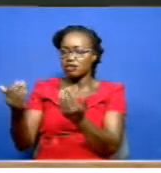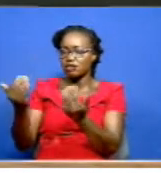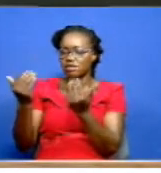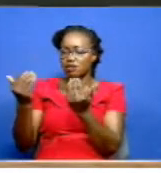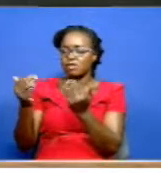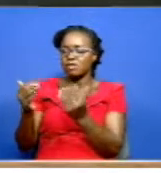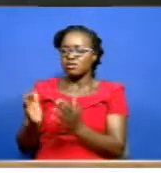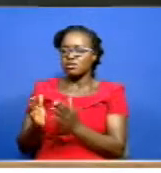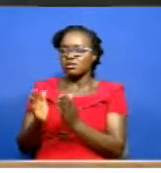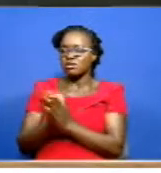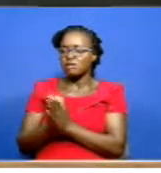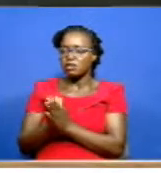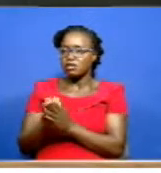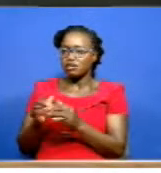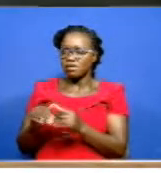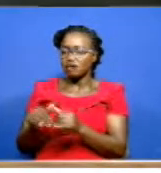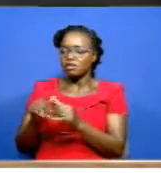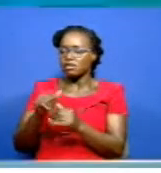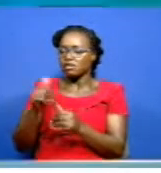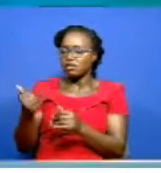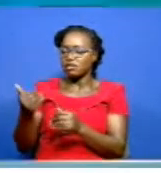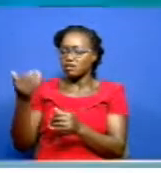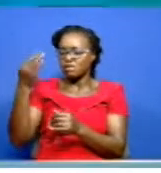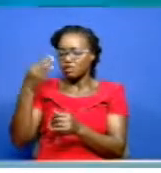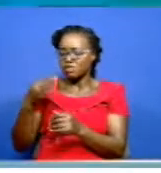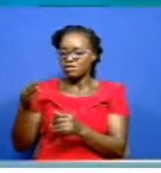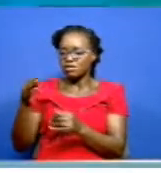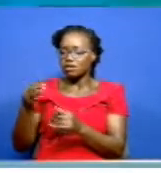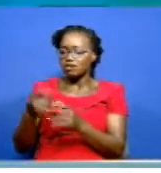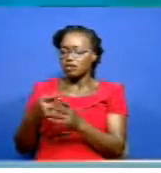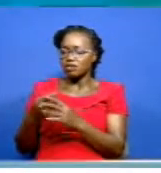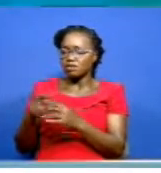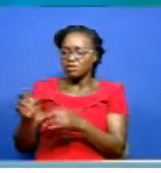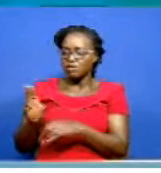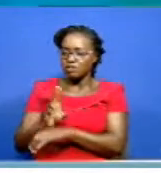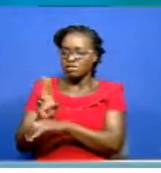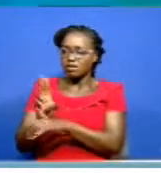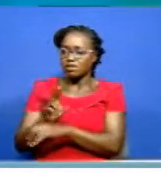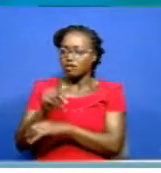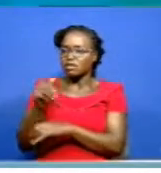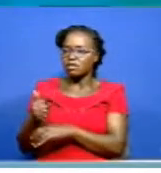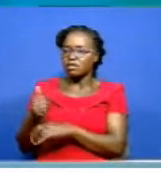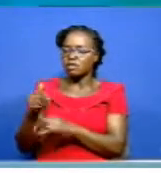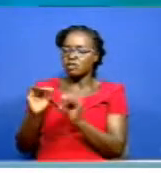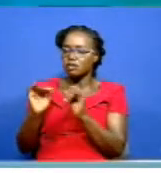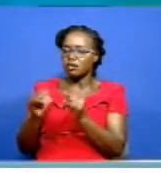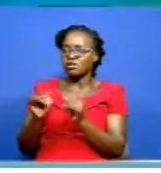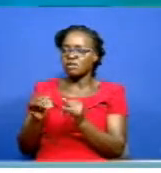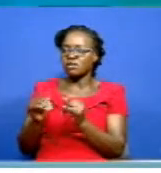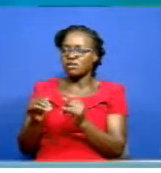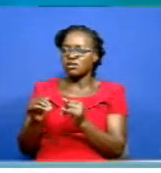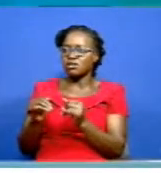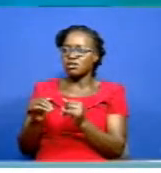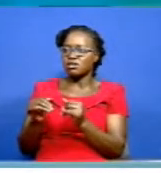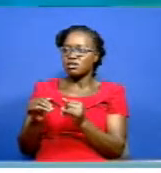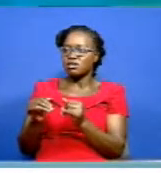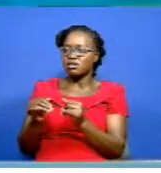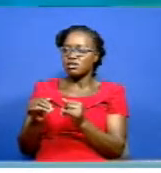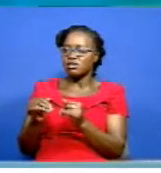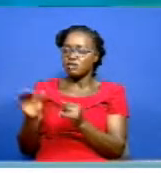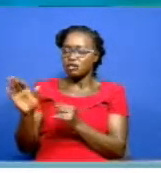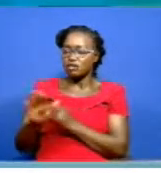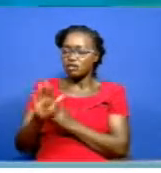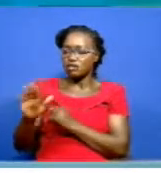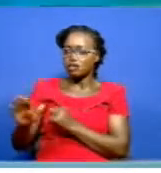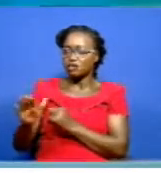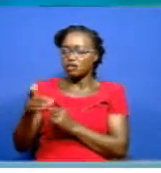But as we progress into the other phases, we'll obviously be using other media platforms for this